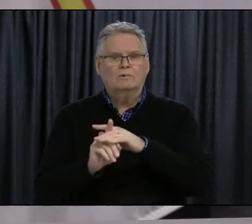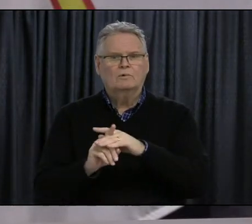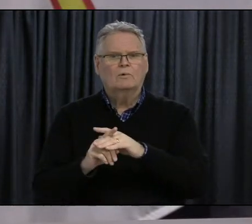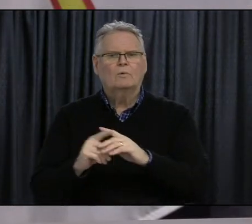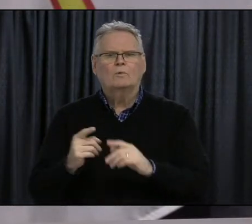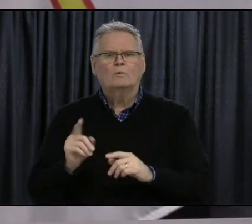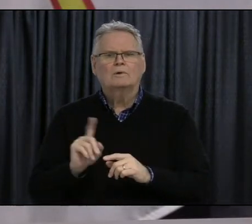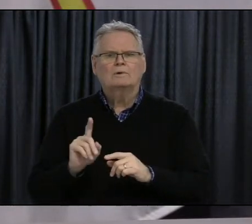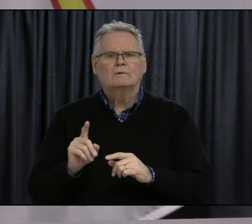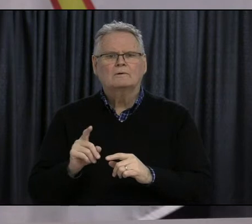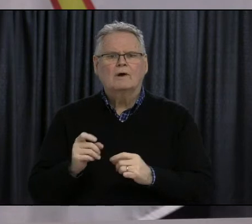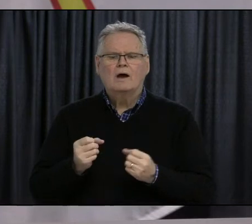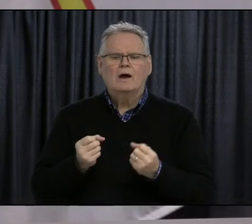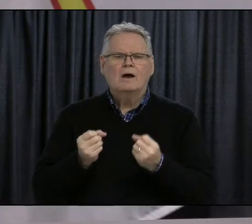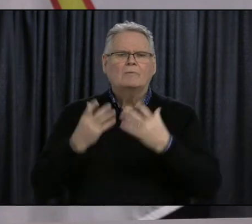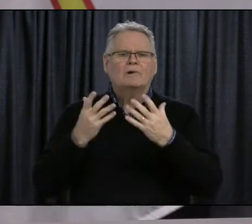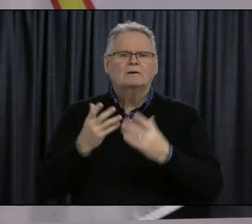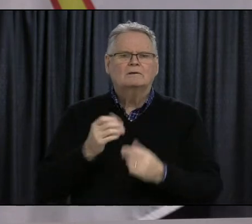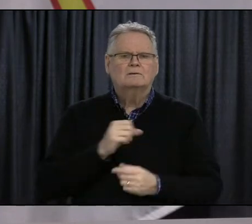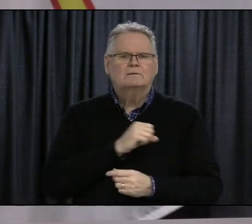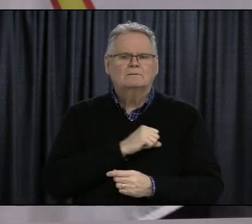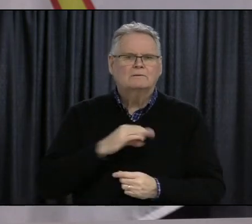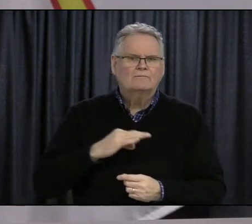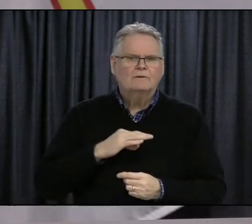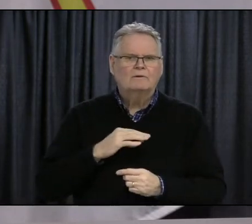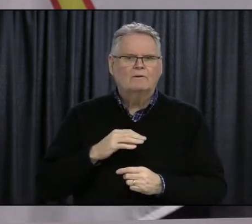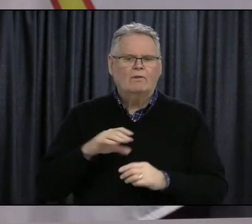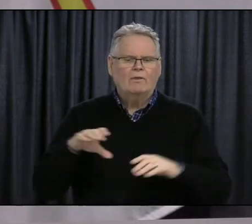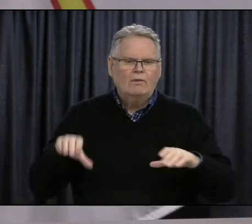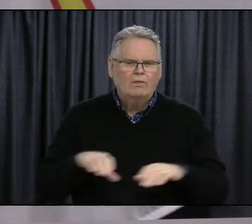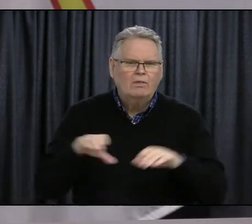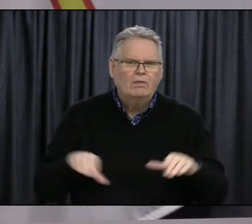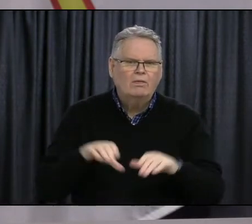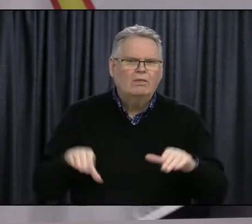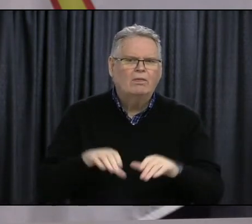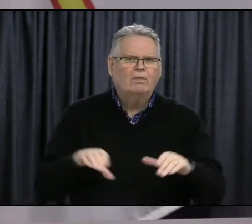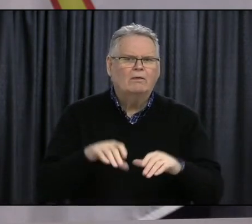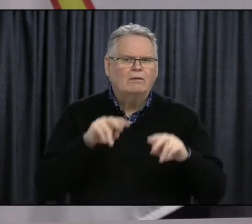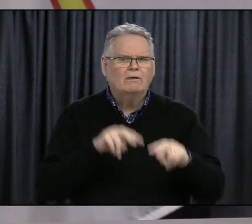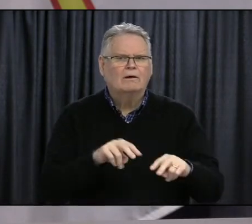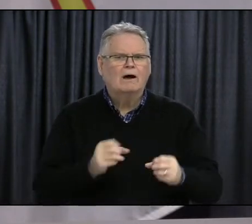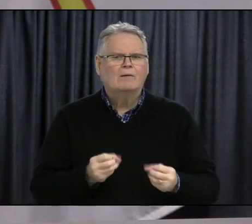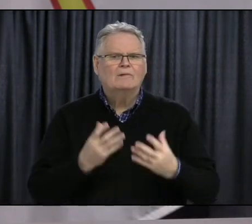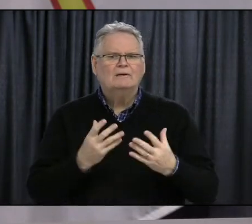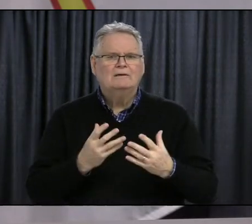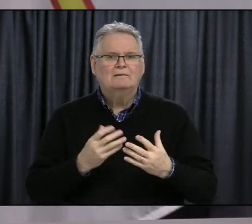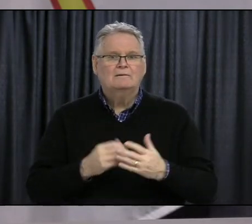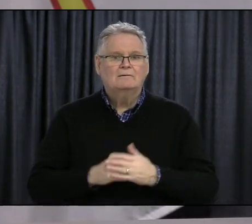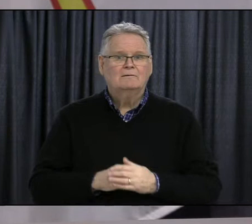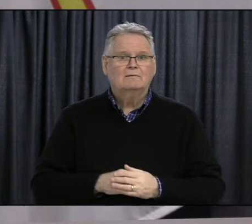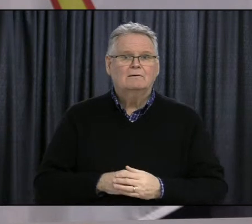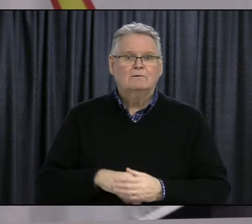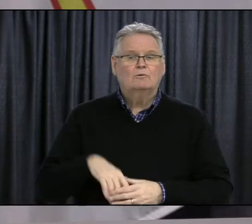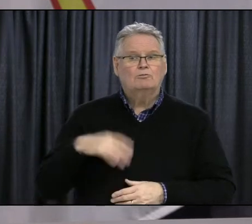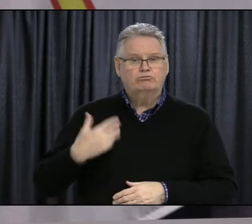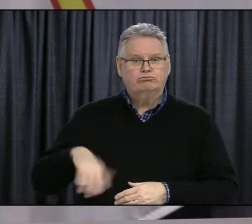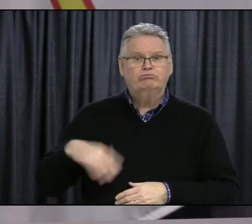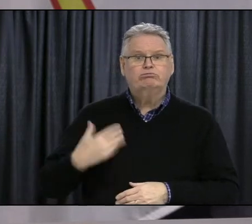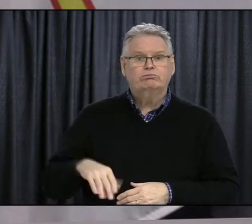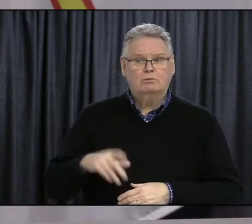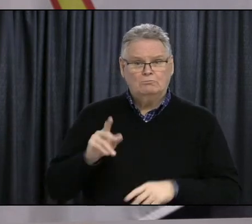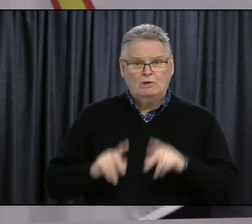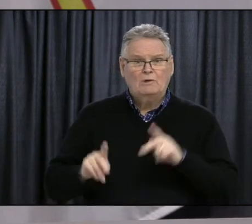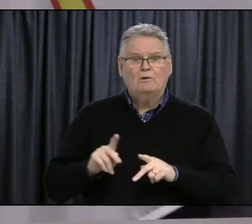right now. We have several nurses who are on this and who are doing the investigation, doing the contact